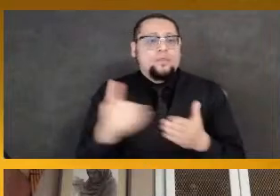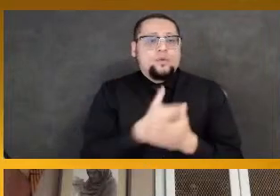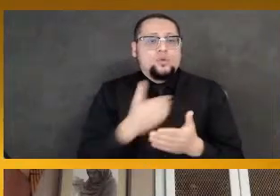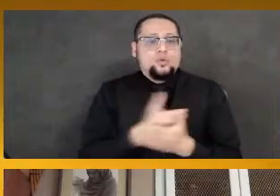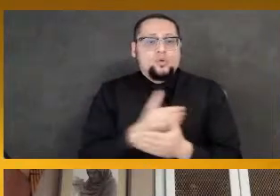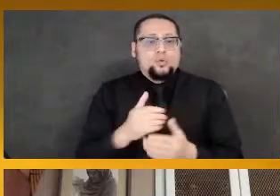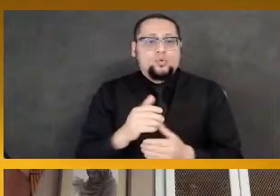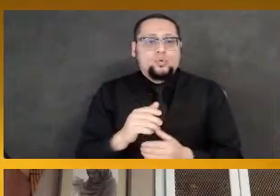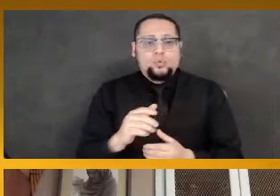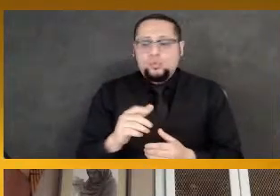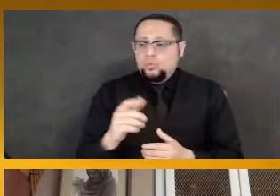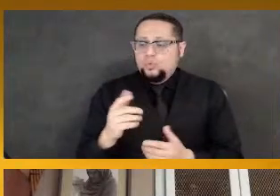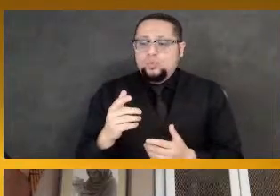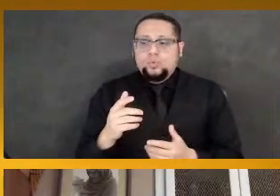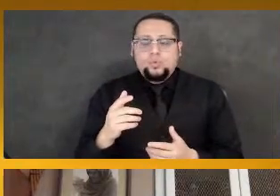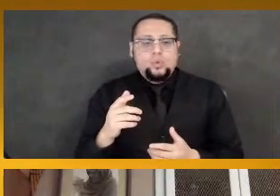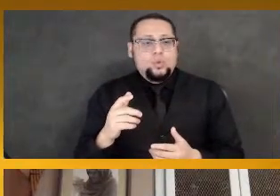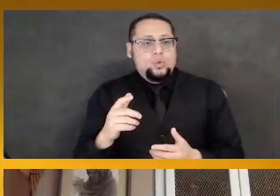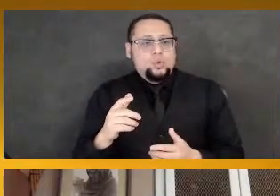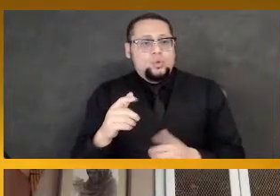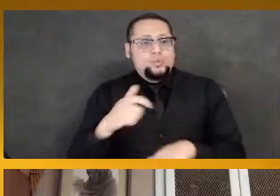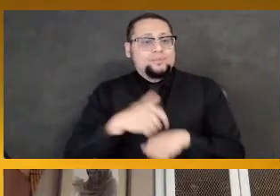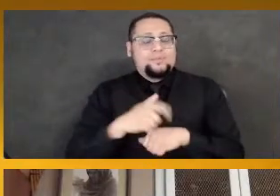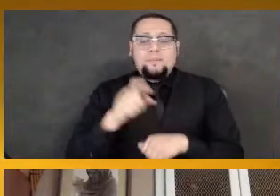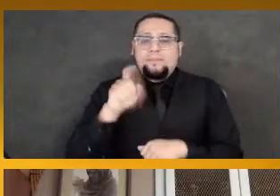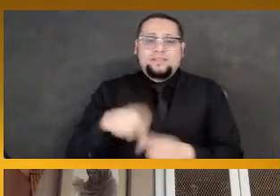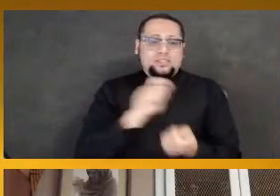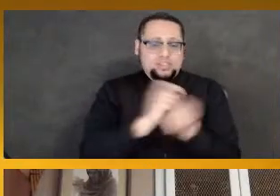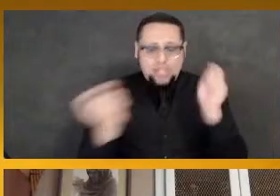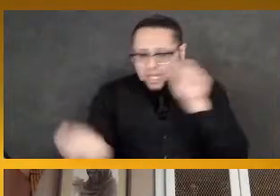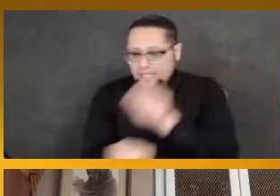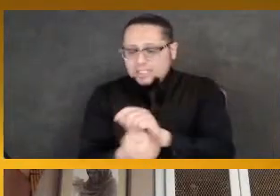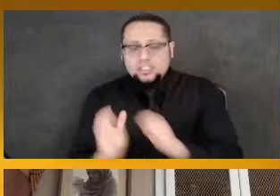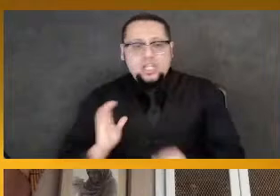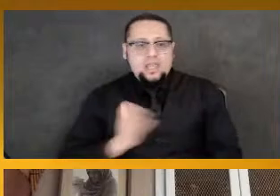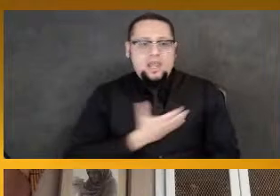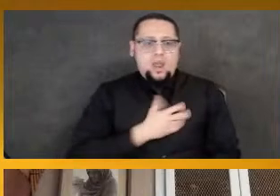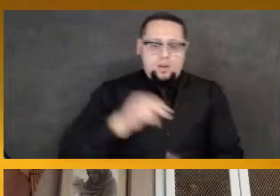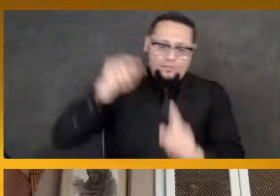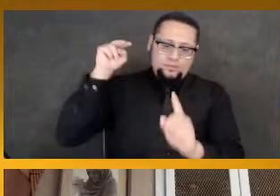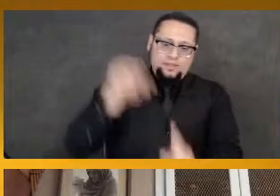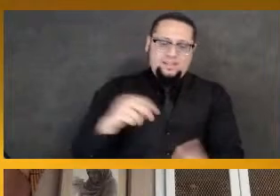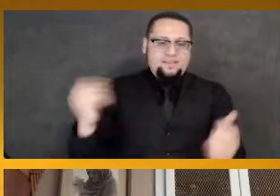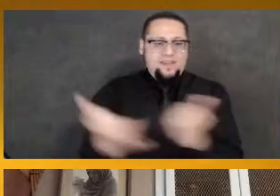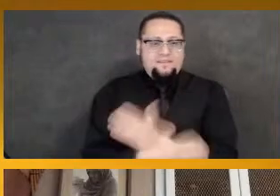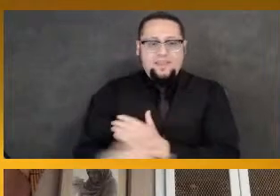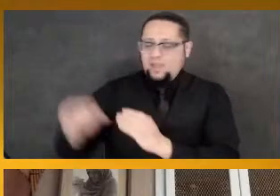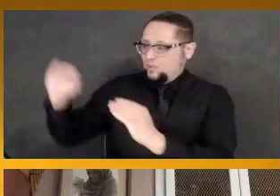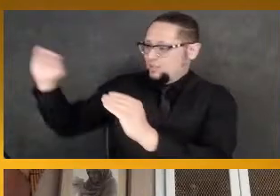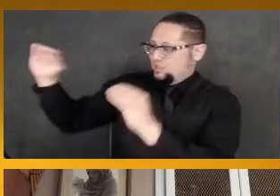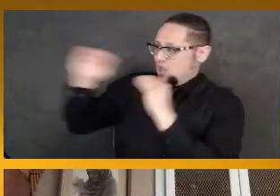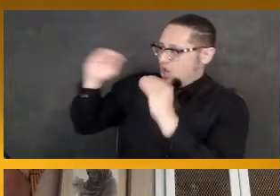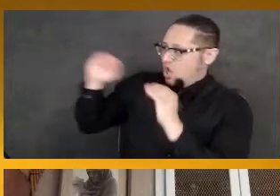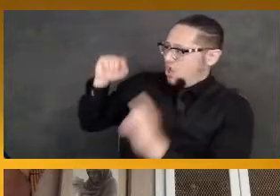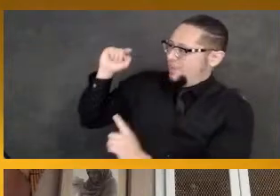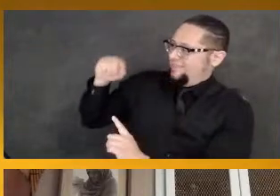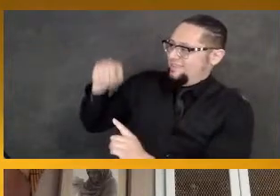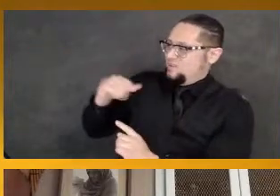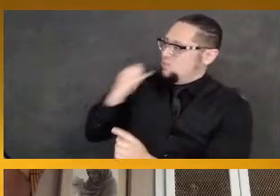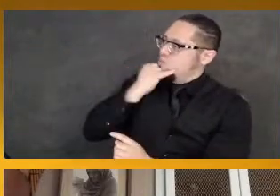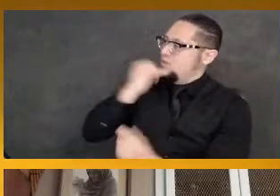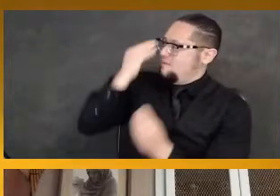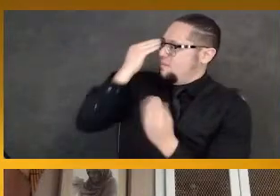we really have to change completely the paradigms that were taught to us and come with a new narrative